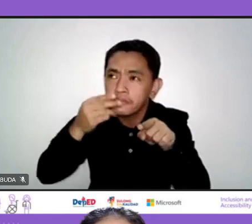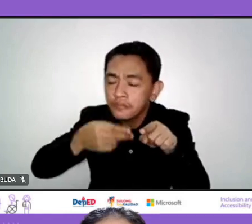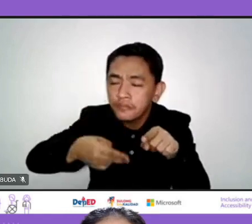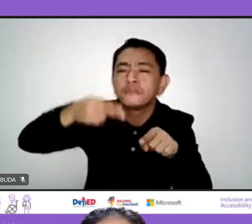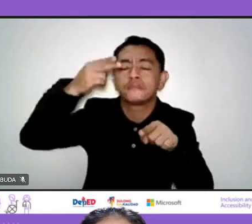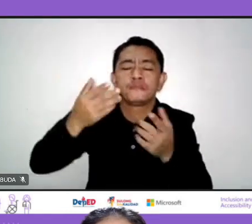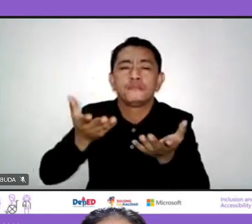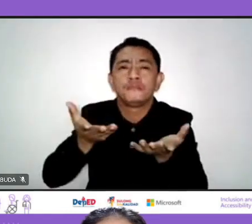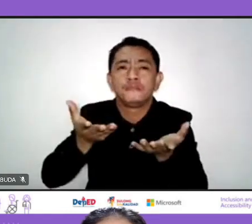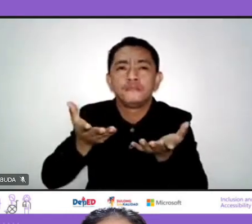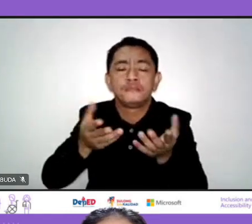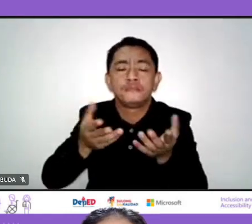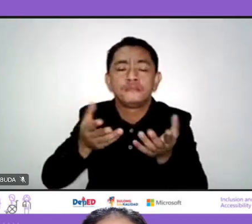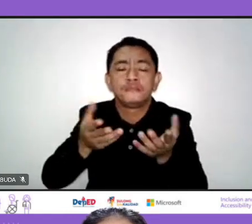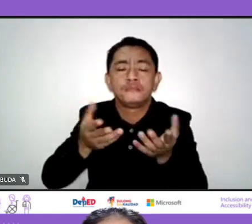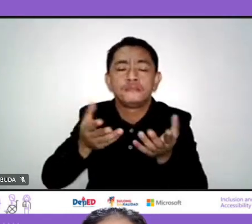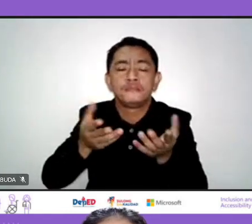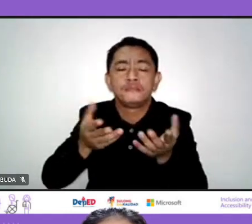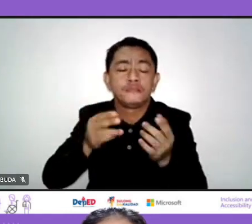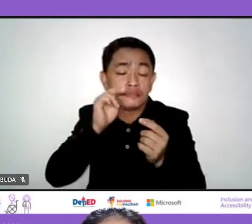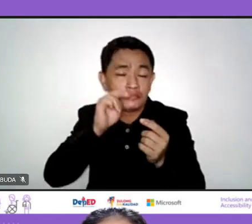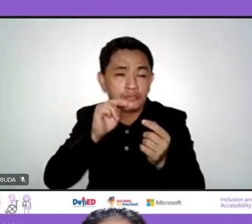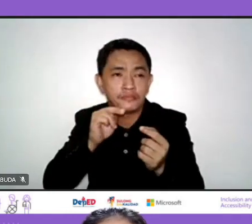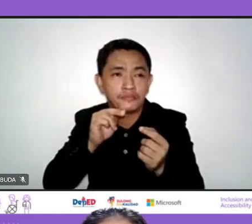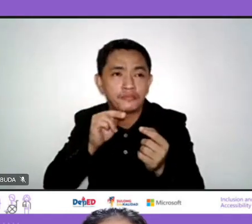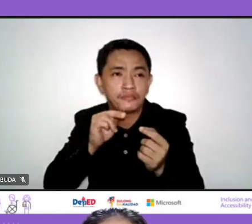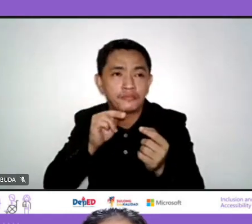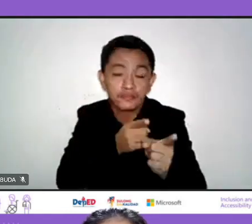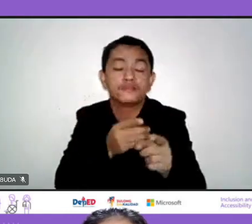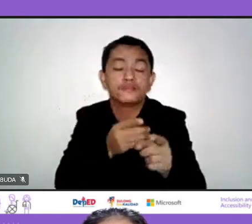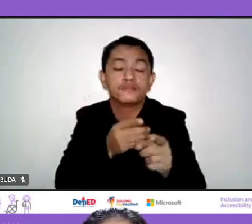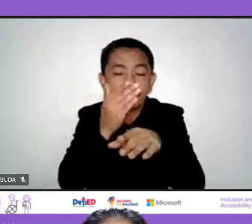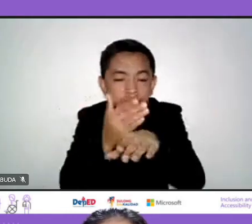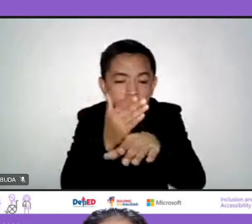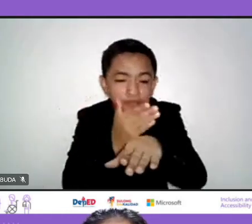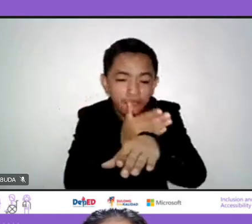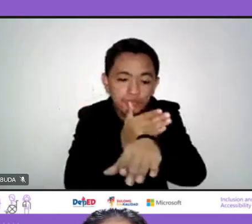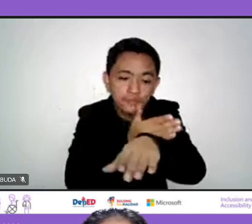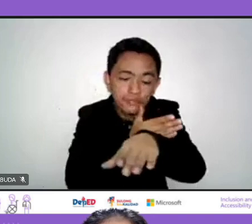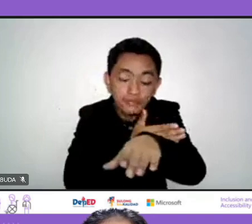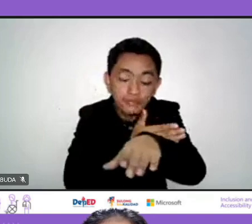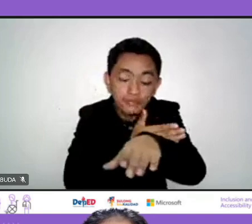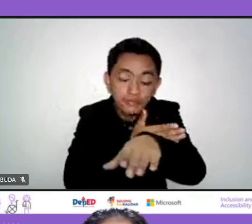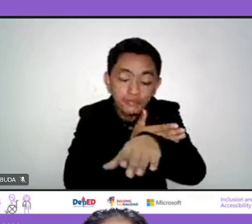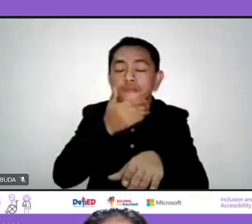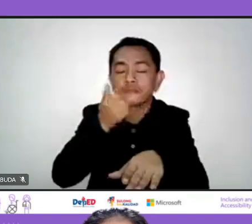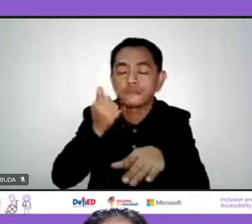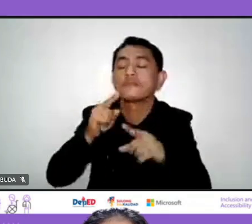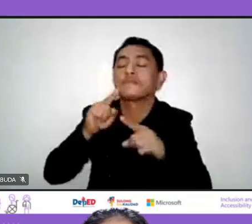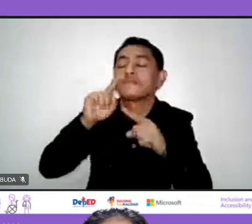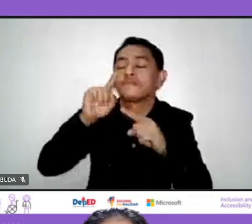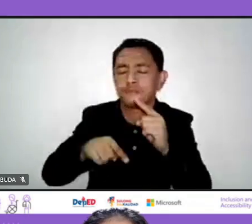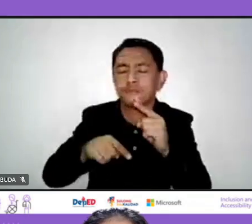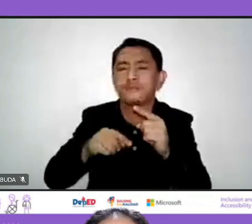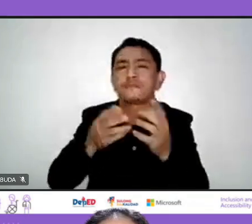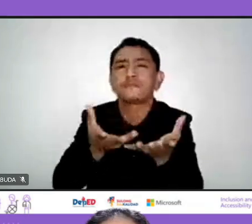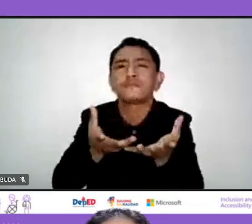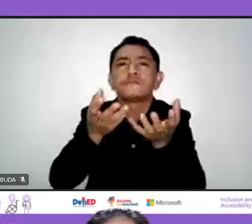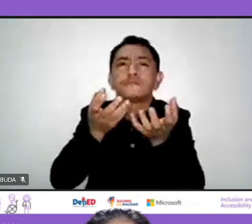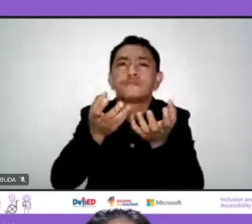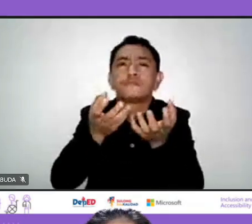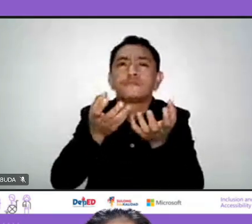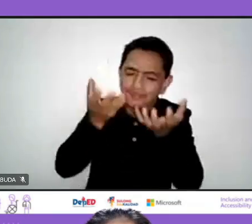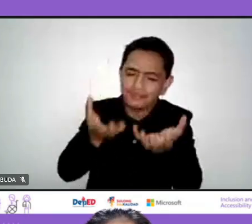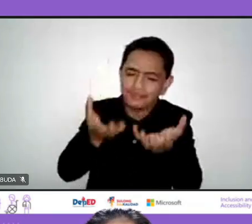these expectations, mas mataas yung chances na their needs will be addressed and